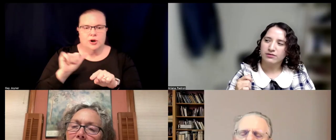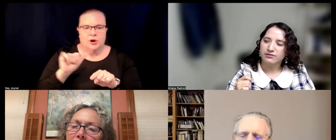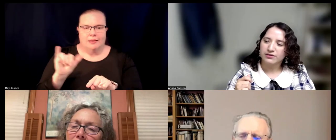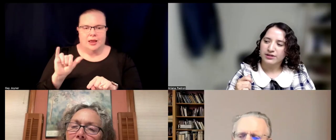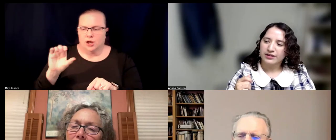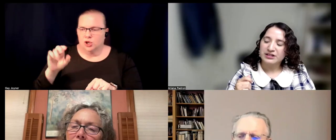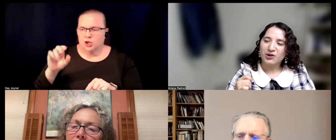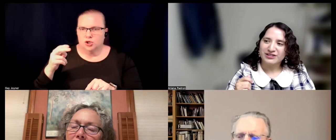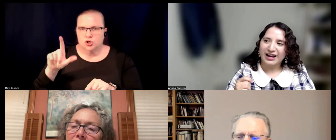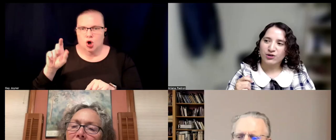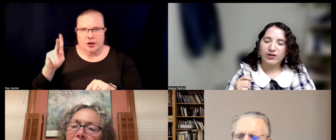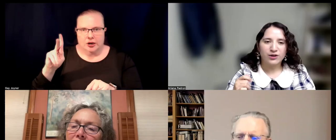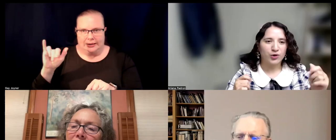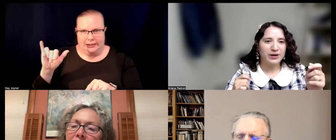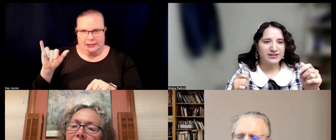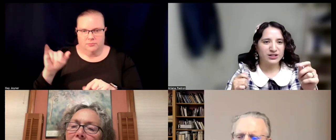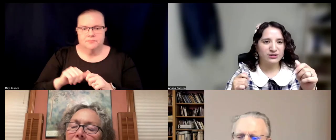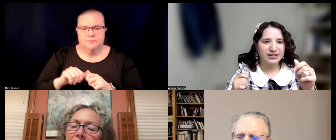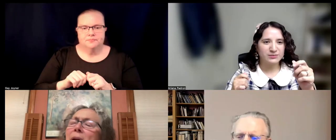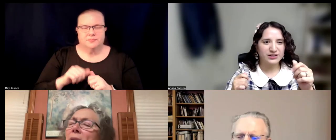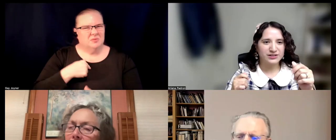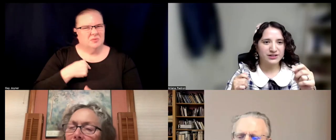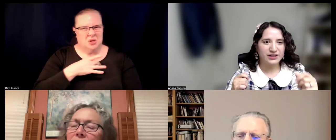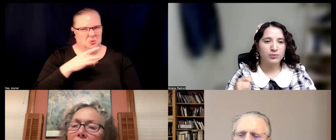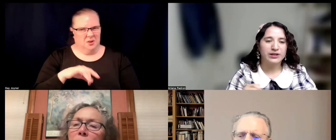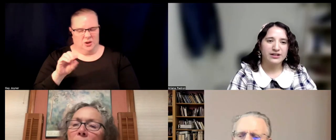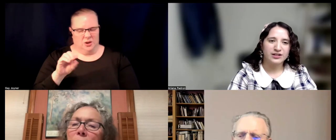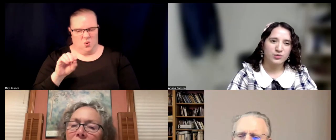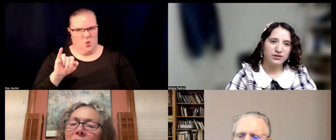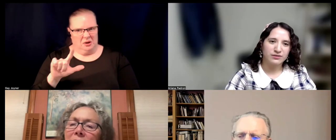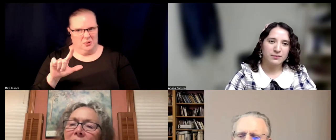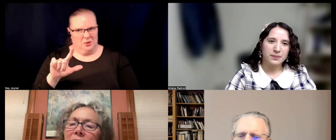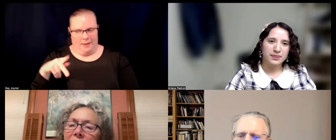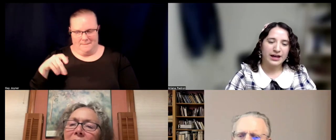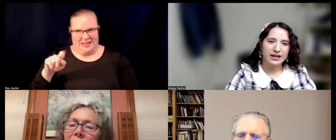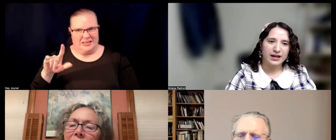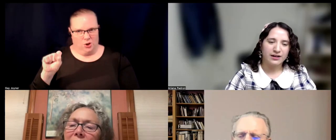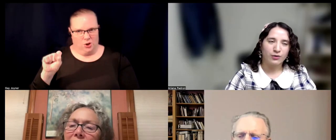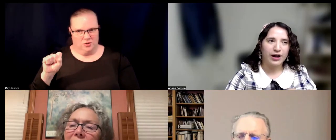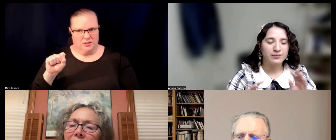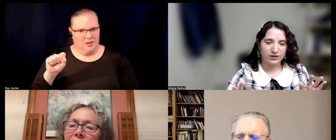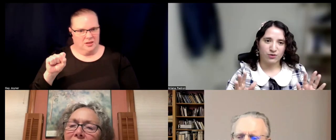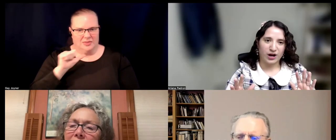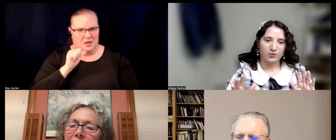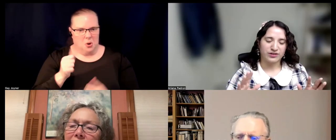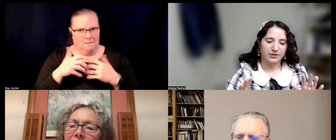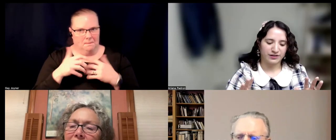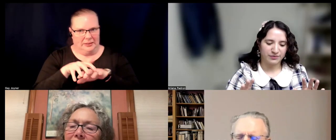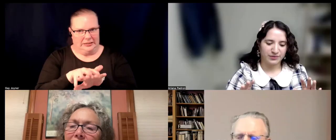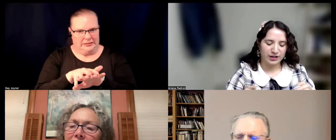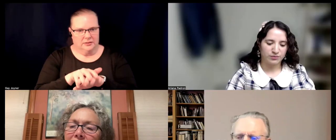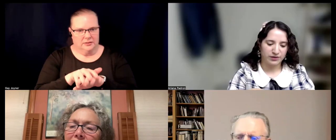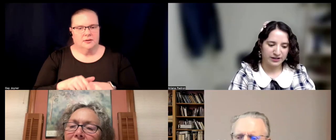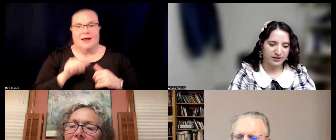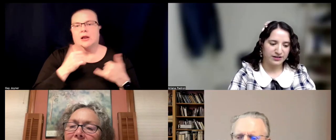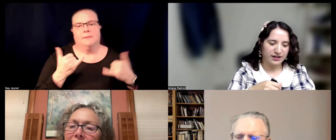maybe no. It's hard to, I don't like oil pastels as much. They don't blend as Wondering. well. Oh, I haven't played around with them enough,